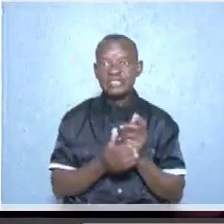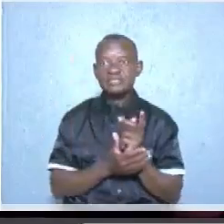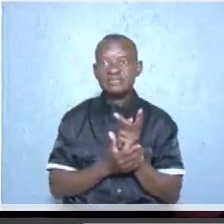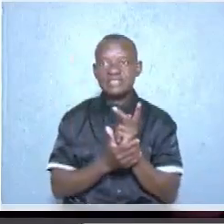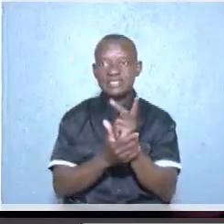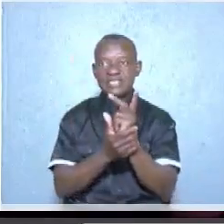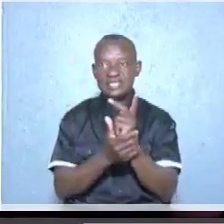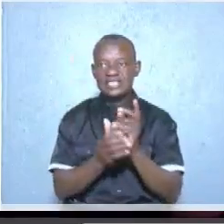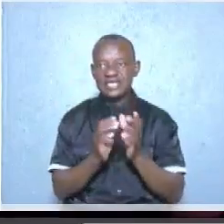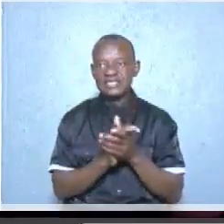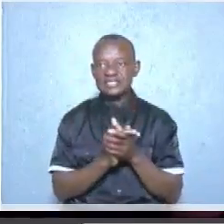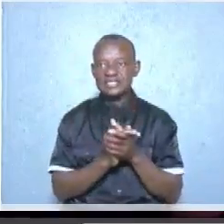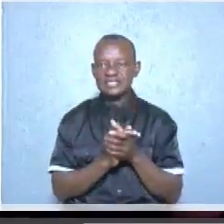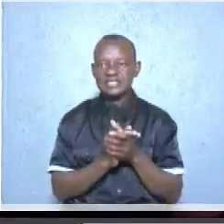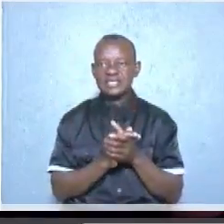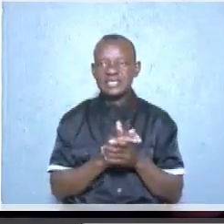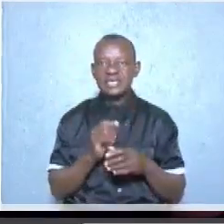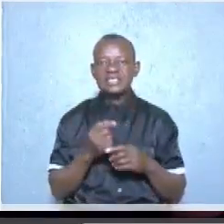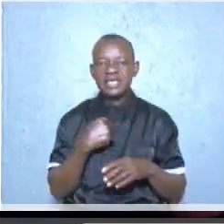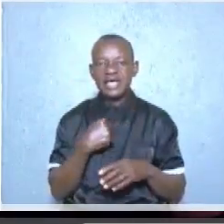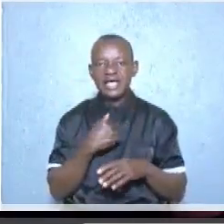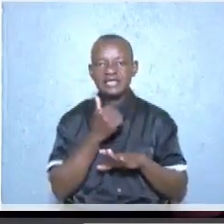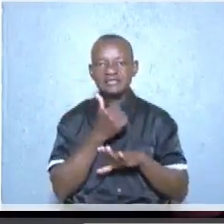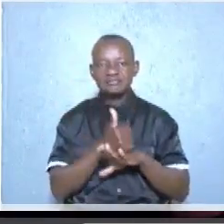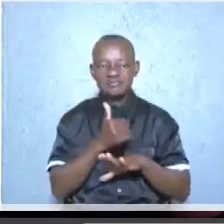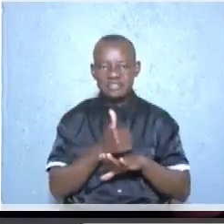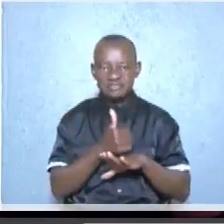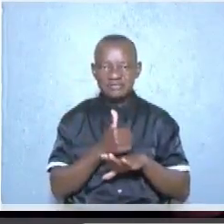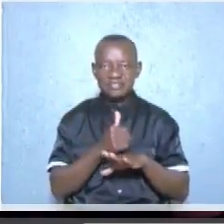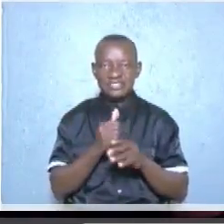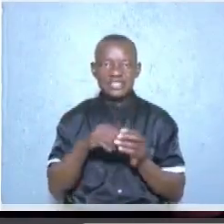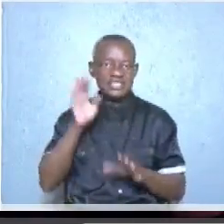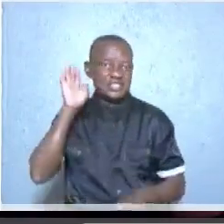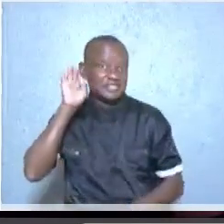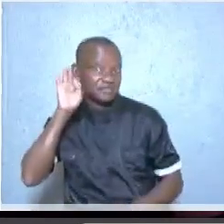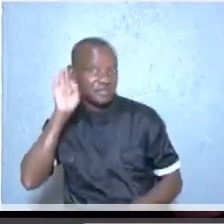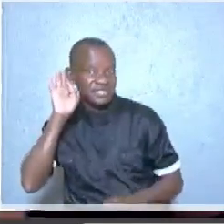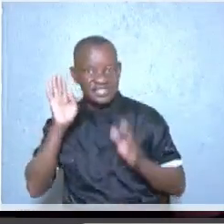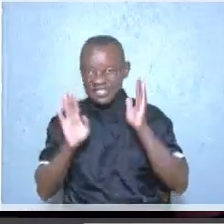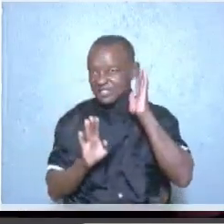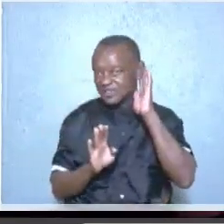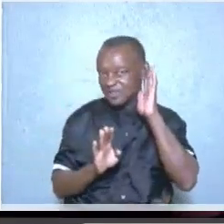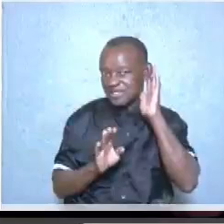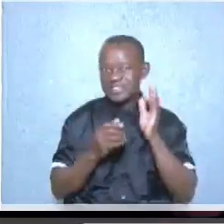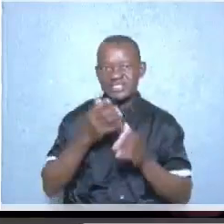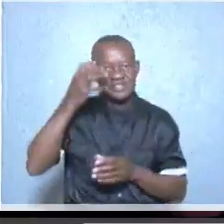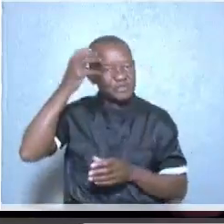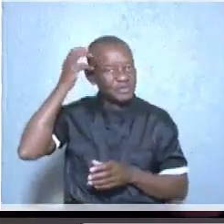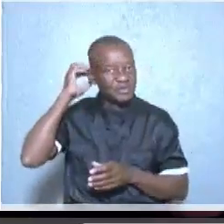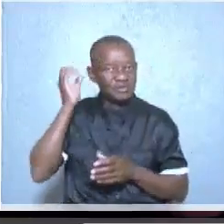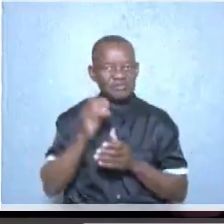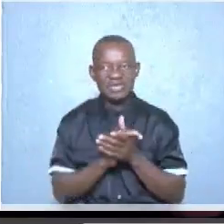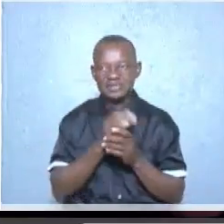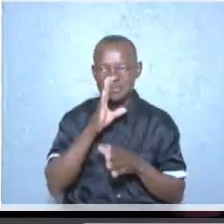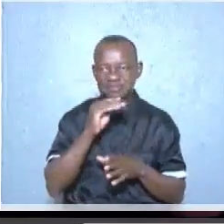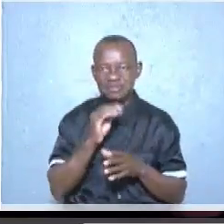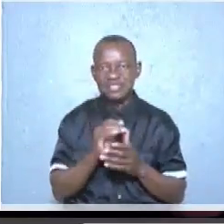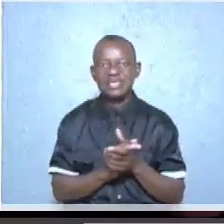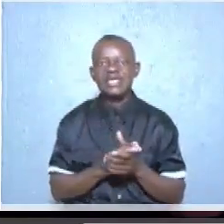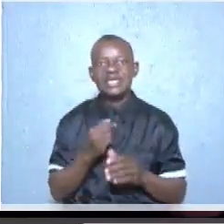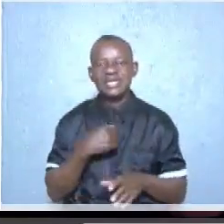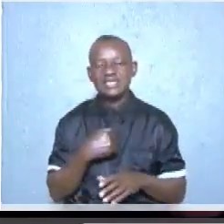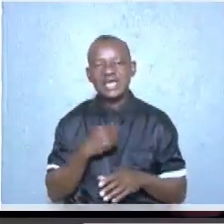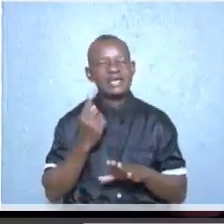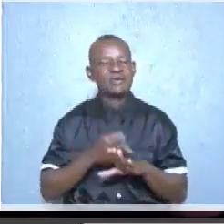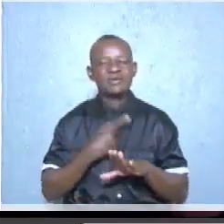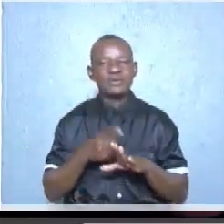So I was fortunate enough to be able to listen to these stories, and I was always, wow, can I hear more? Can I hear more? So it was